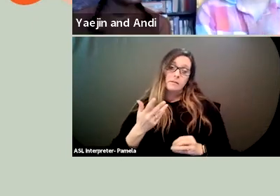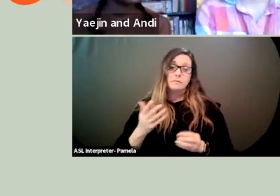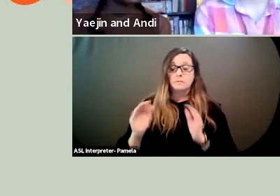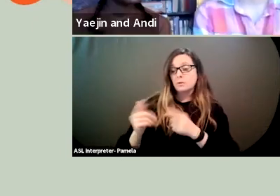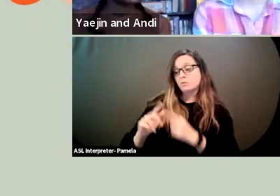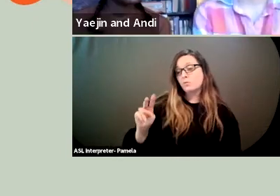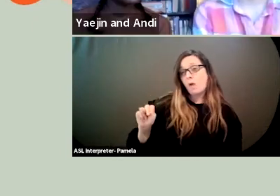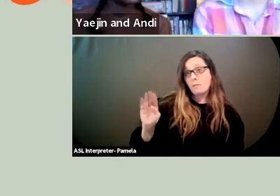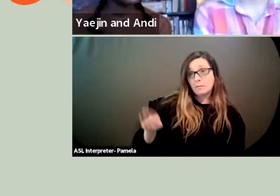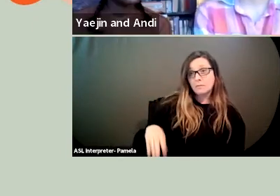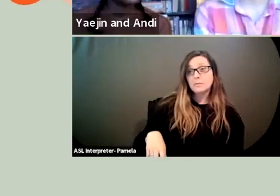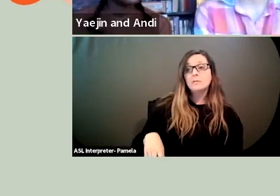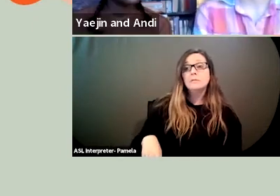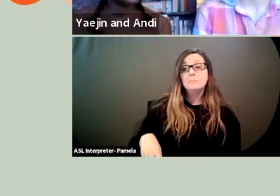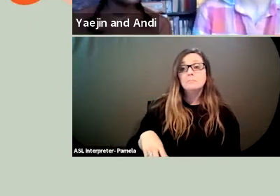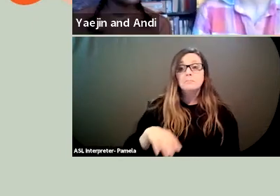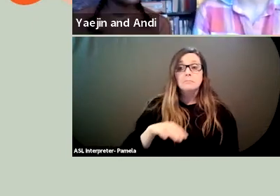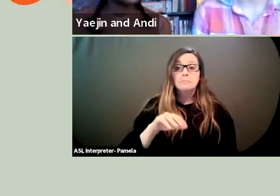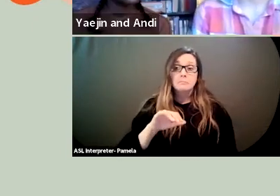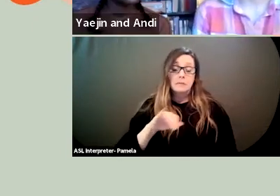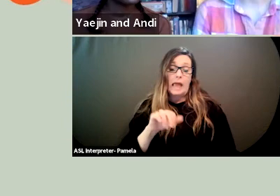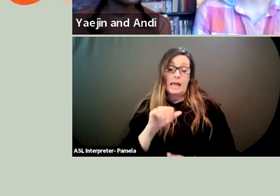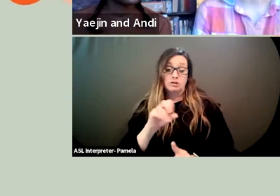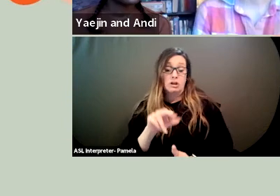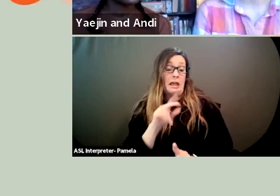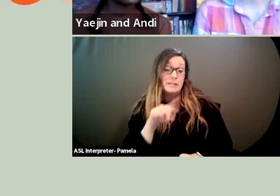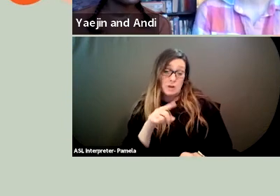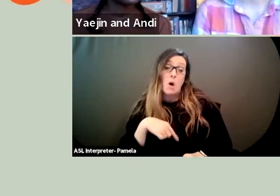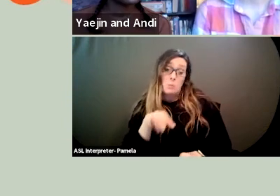We were thinking of analyzing that, but